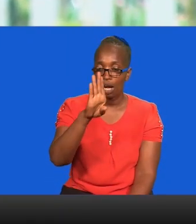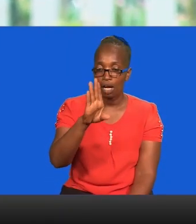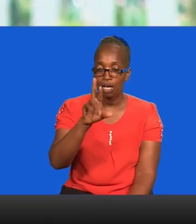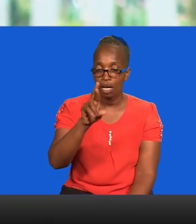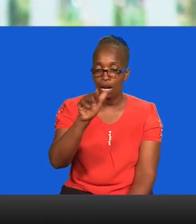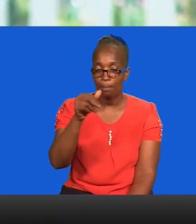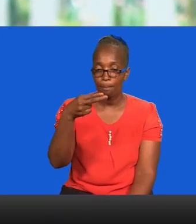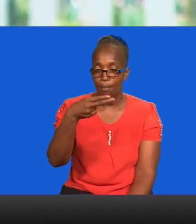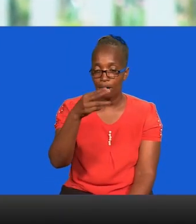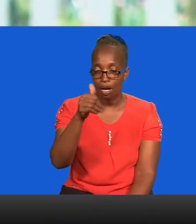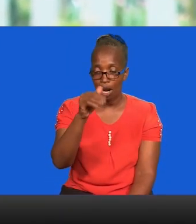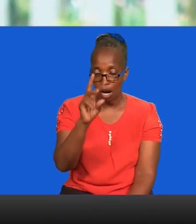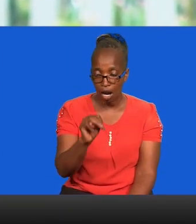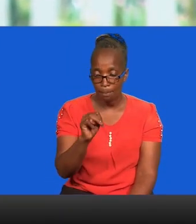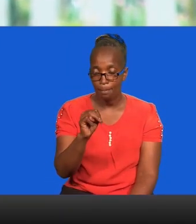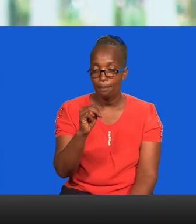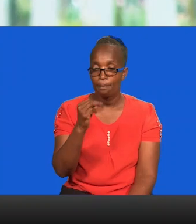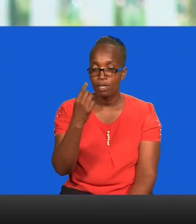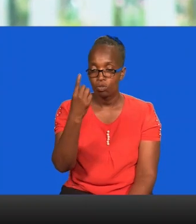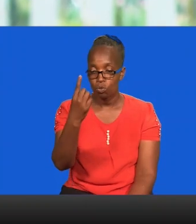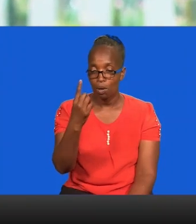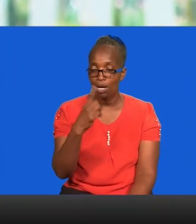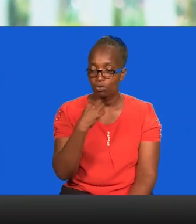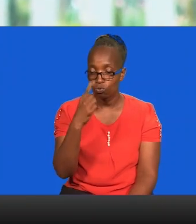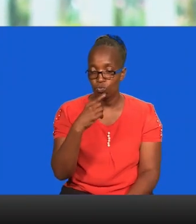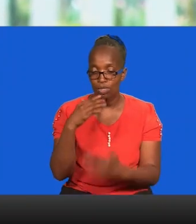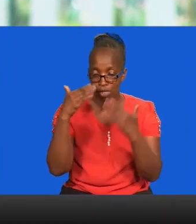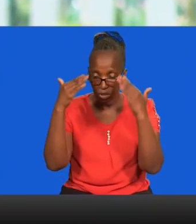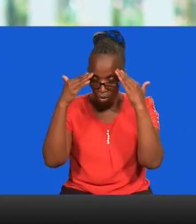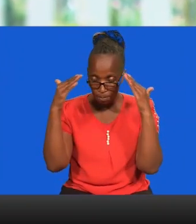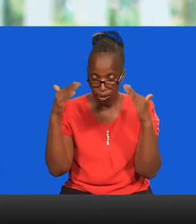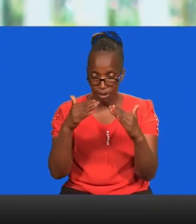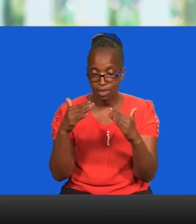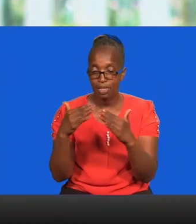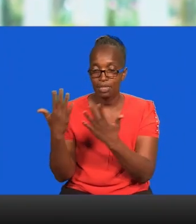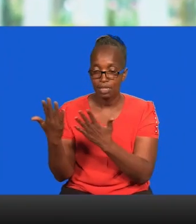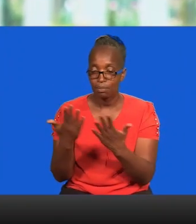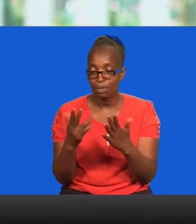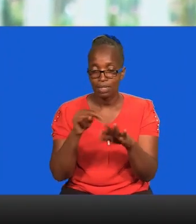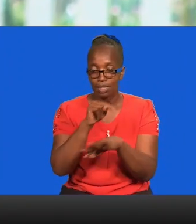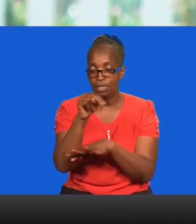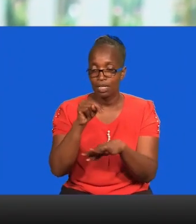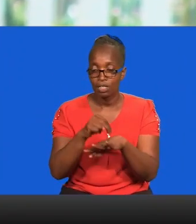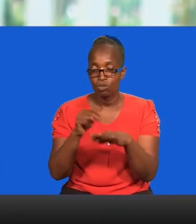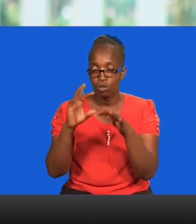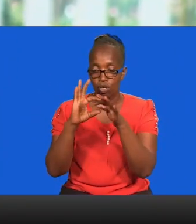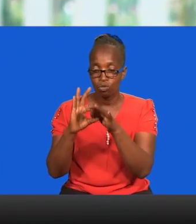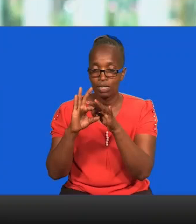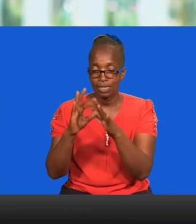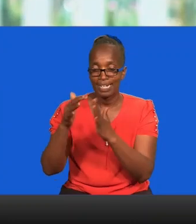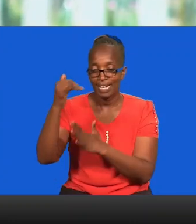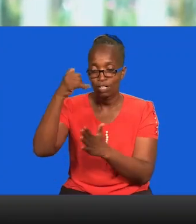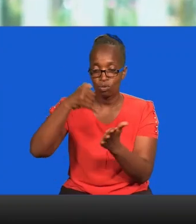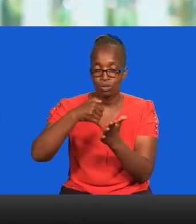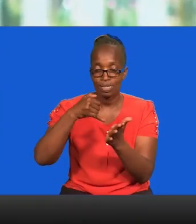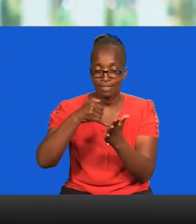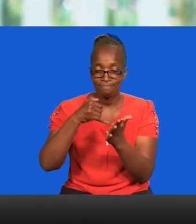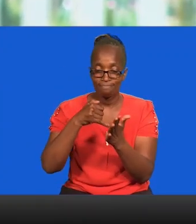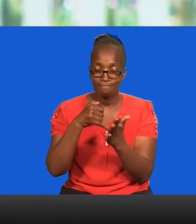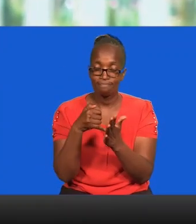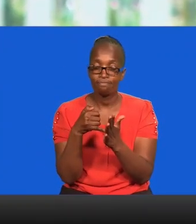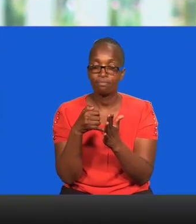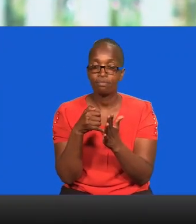patriot whose dedication to cohesion, national unity and inclusivity is